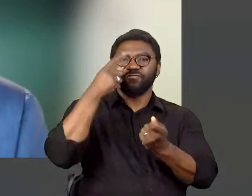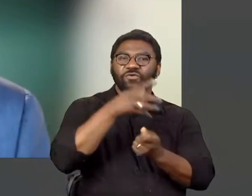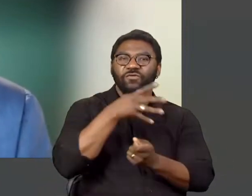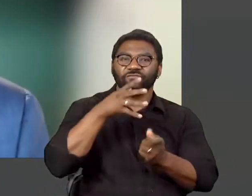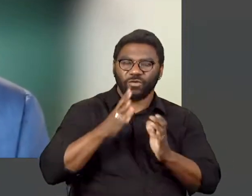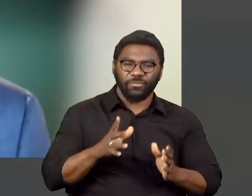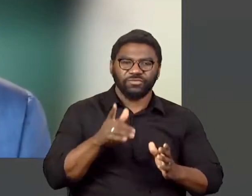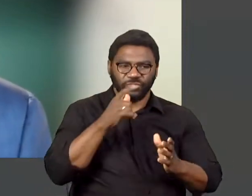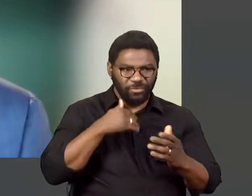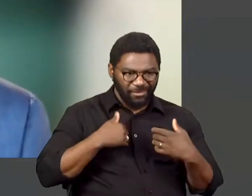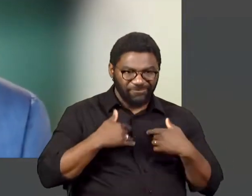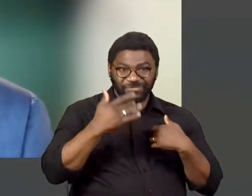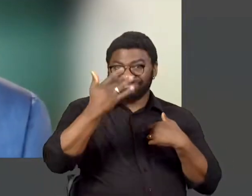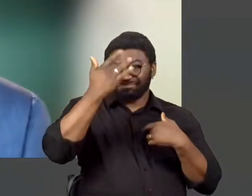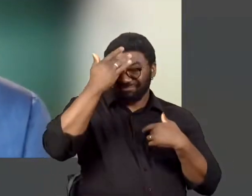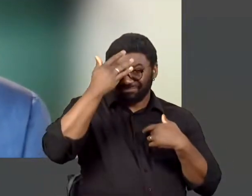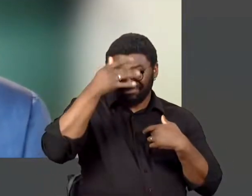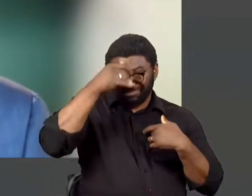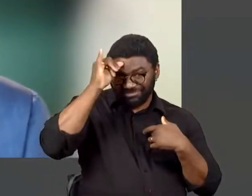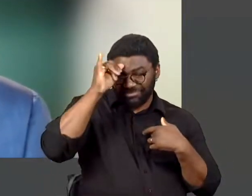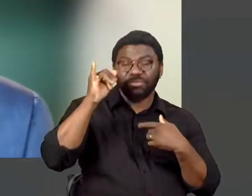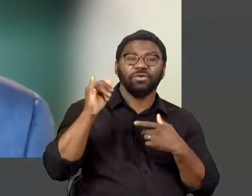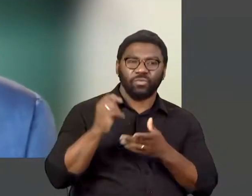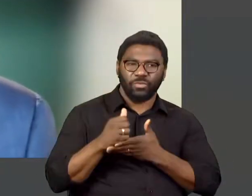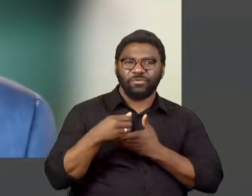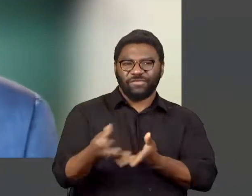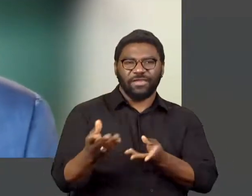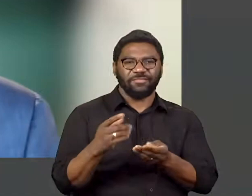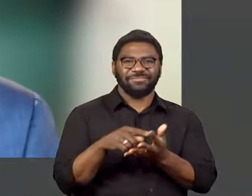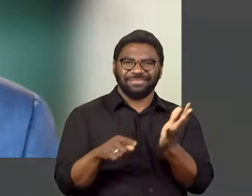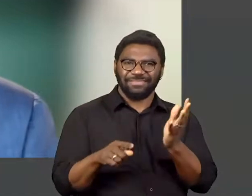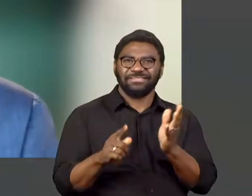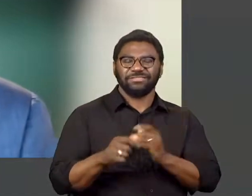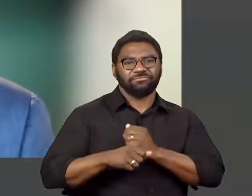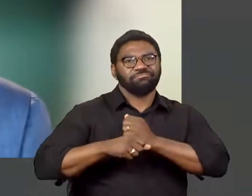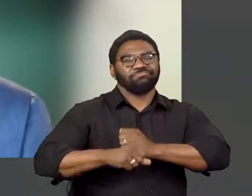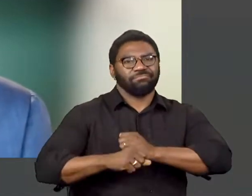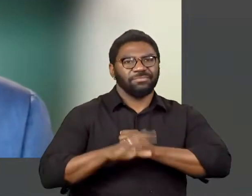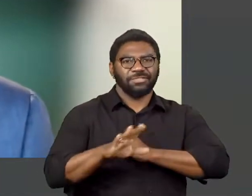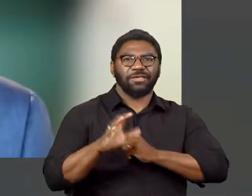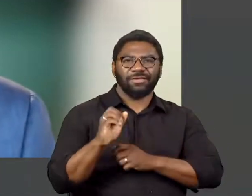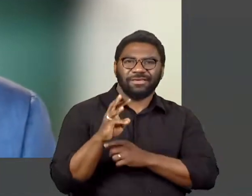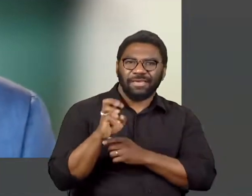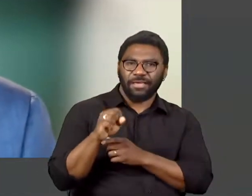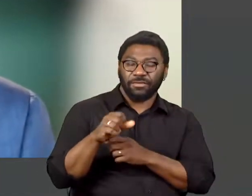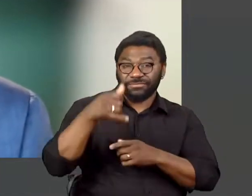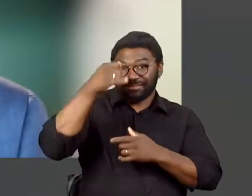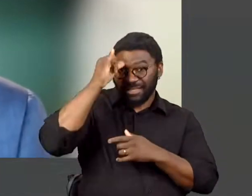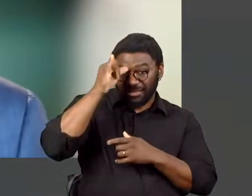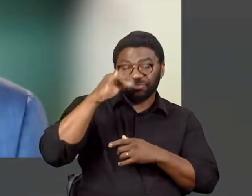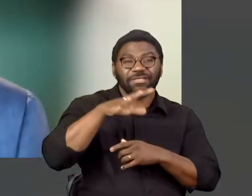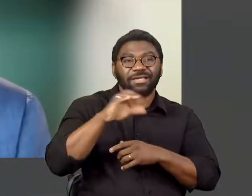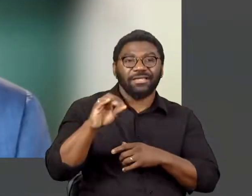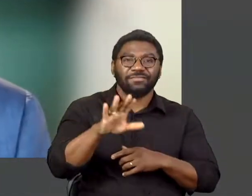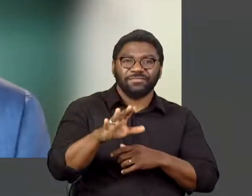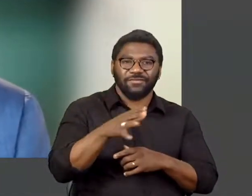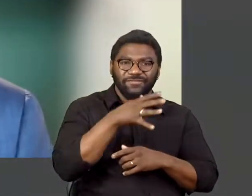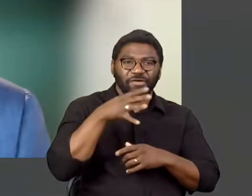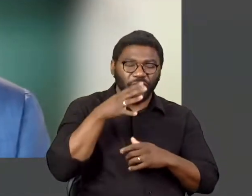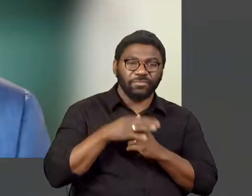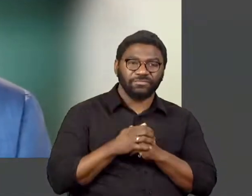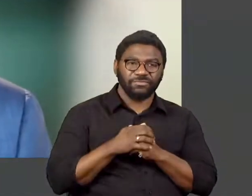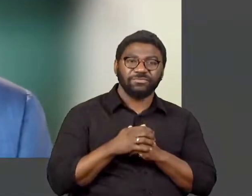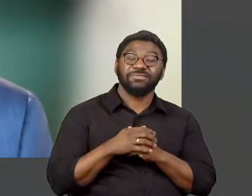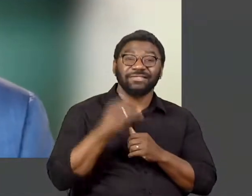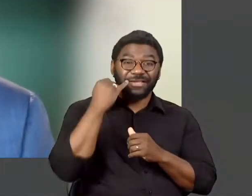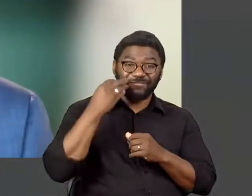new tools to enhance biosecurity on their farms, protect themselves and their families and their workers, to reimburse them for the costs of veterinary care,